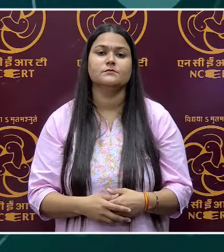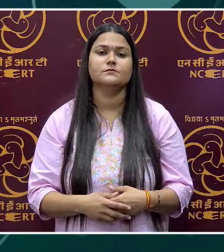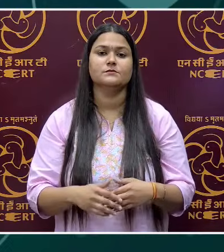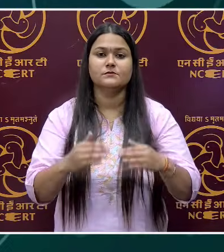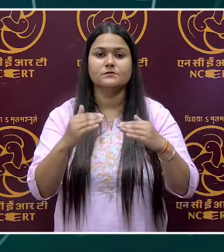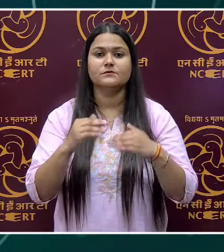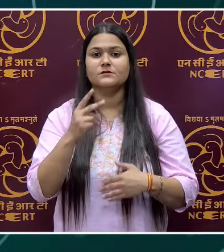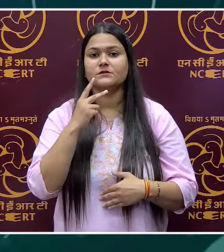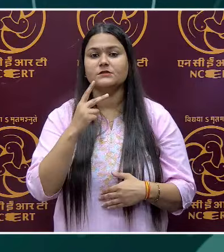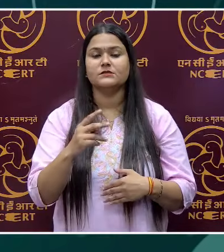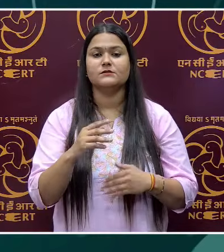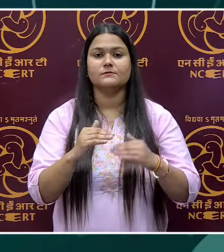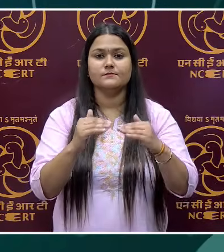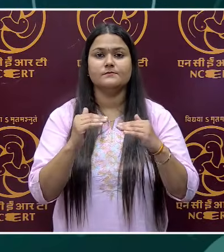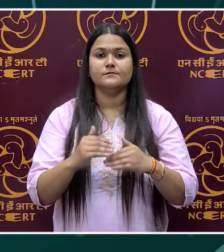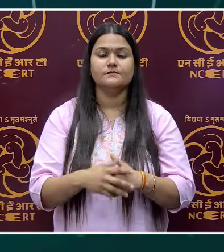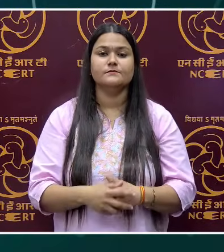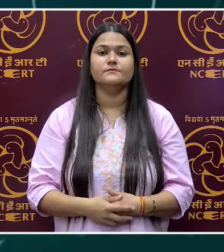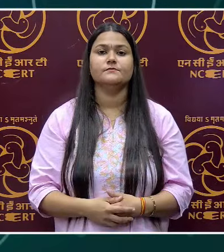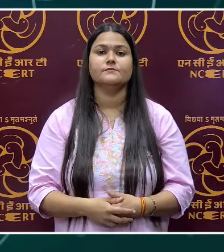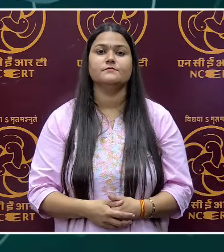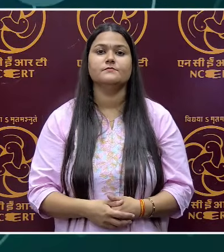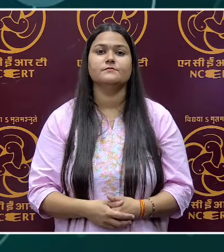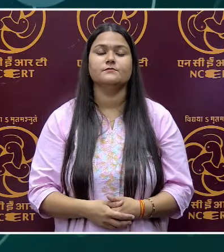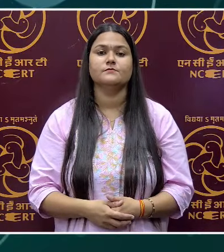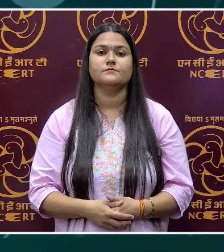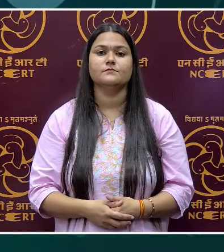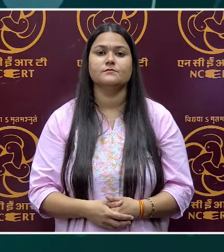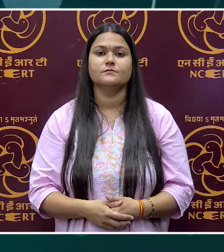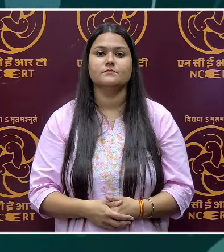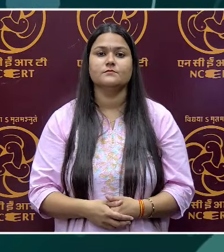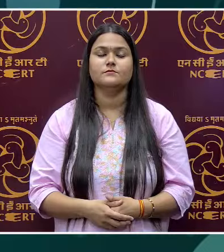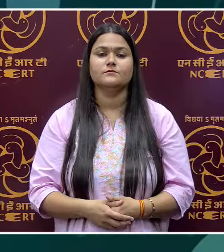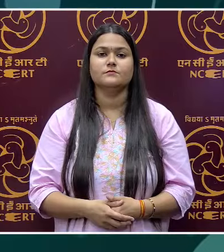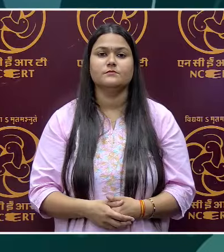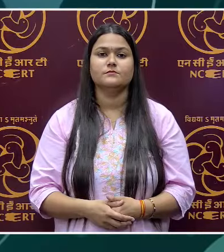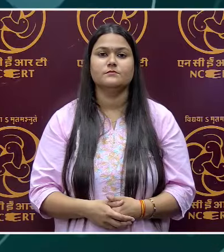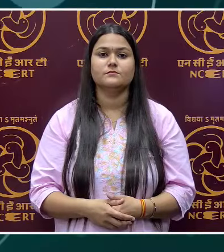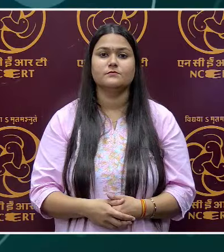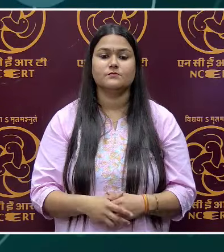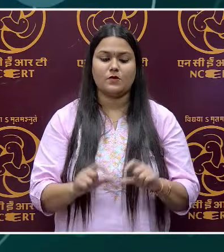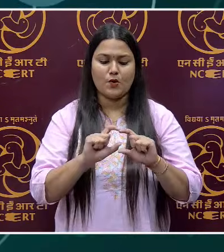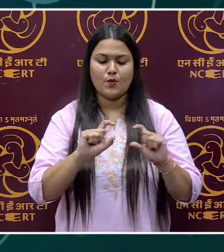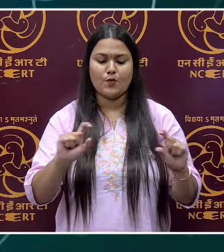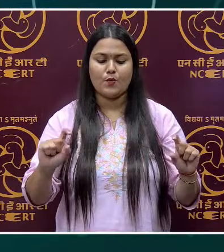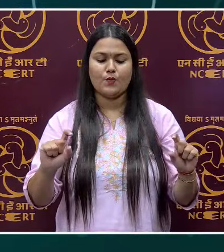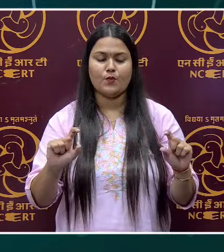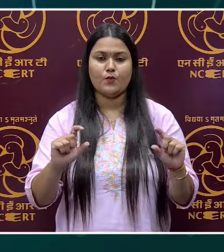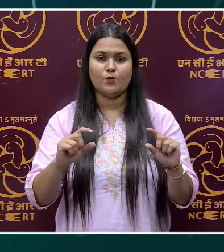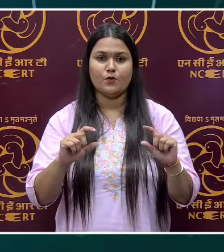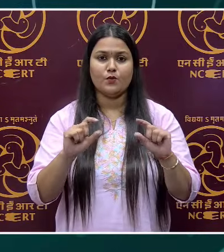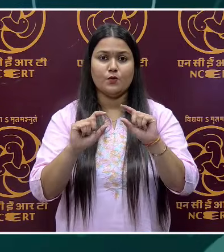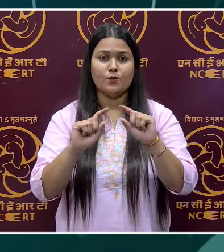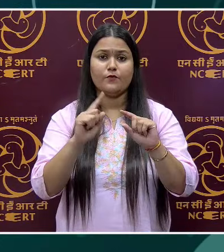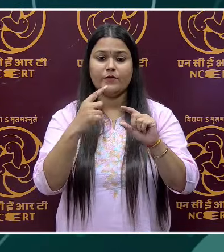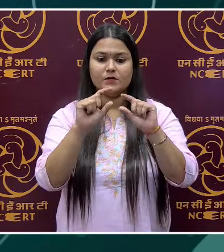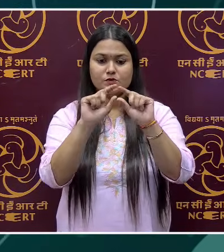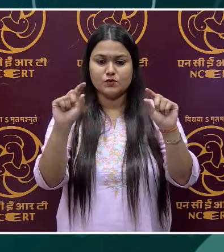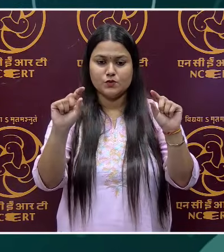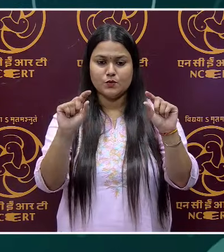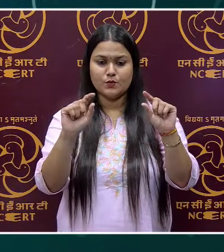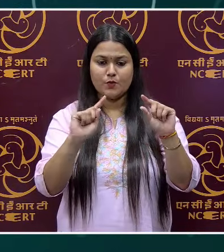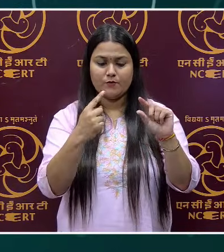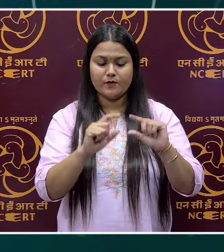See, row 2 is formed here, row 1 sorry, this is row 0, this is row